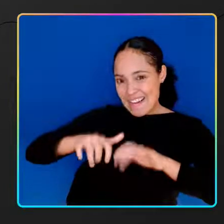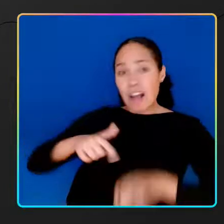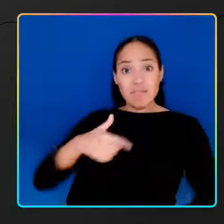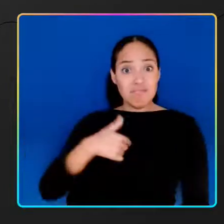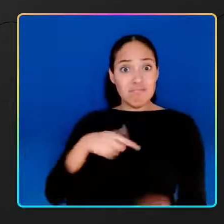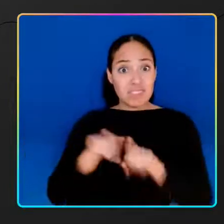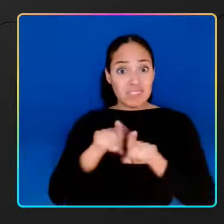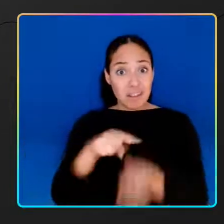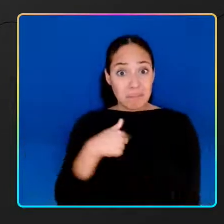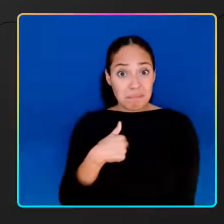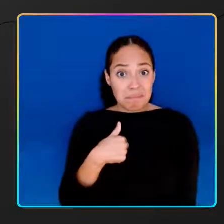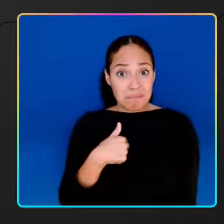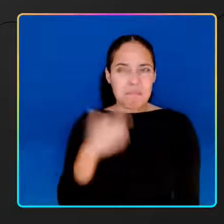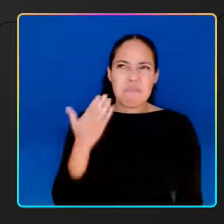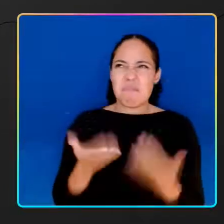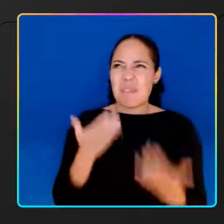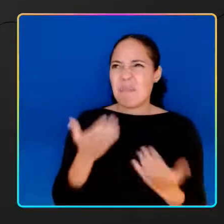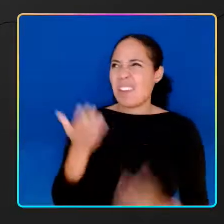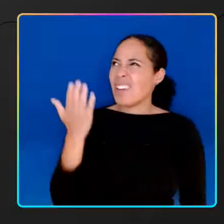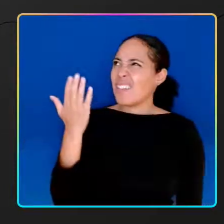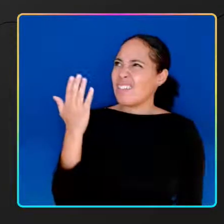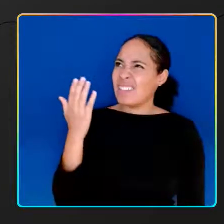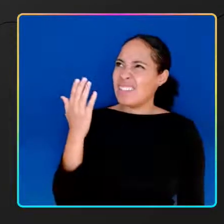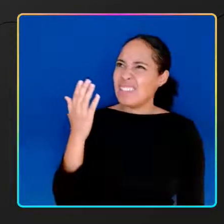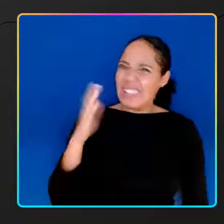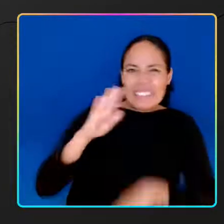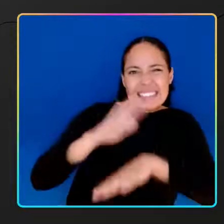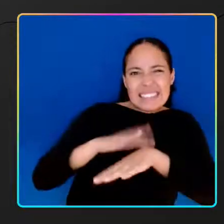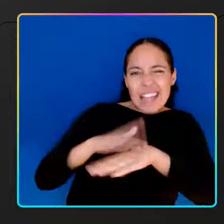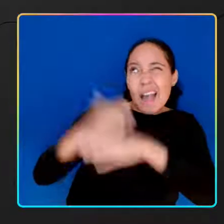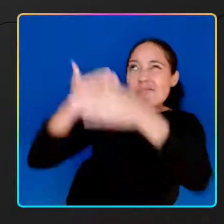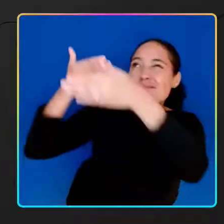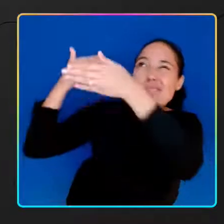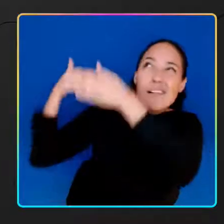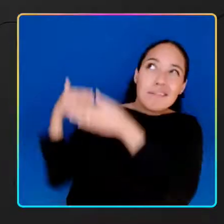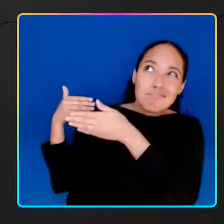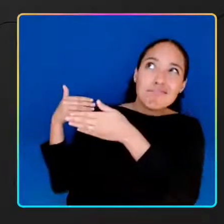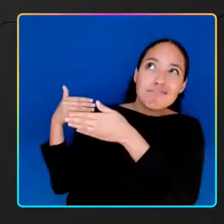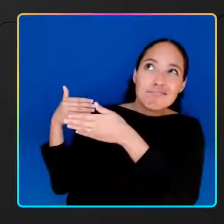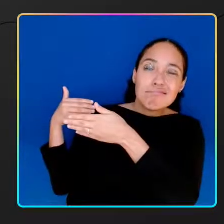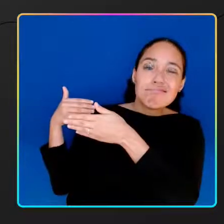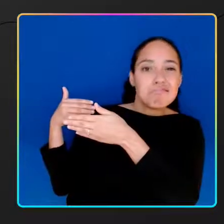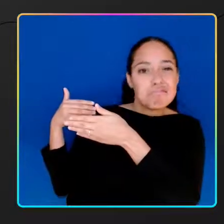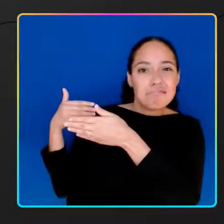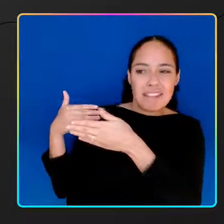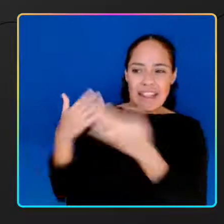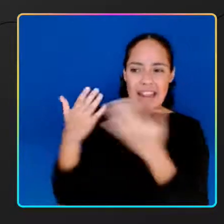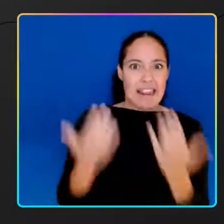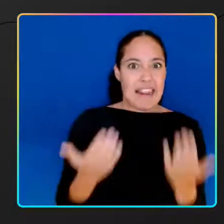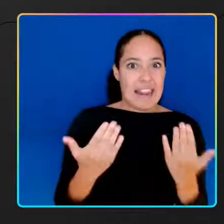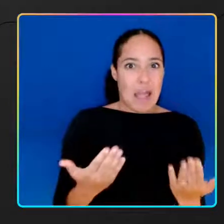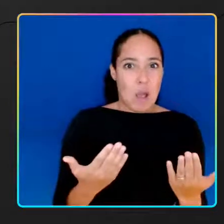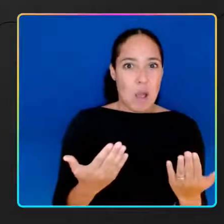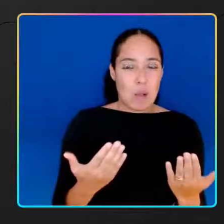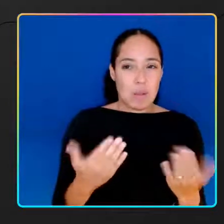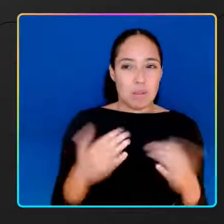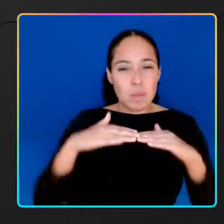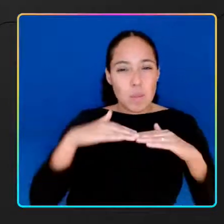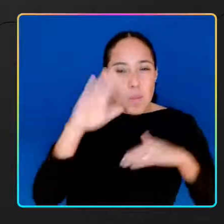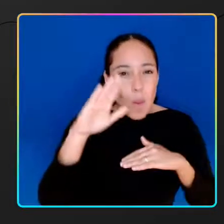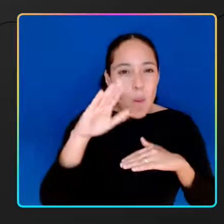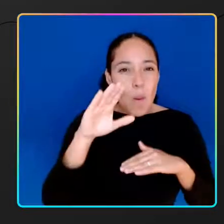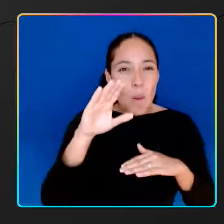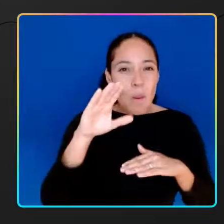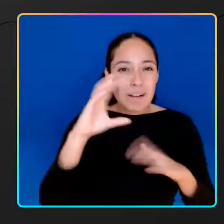the time, like the period. Maybe now it's image. I don't know. We might have a student coming